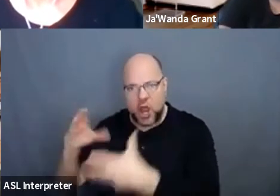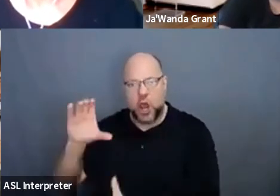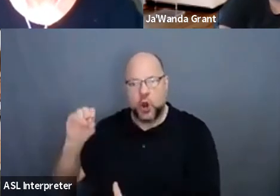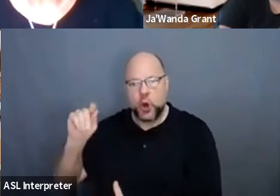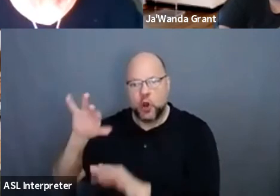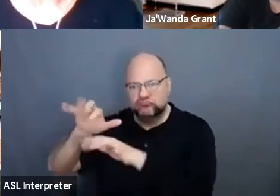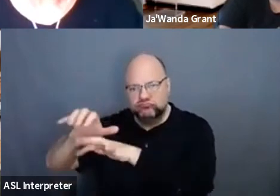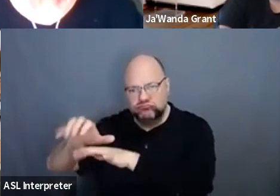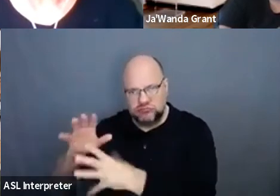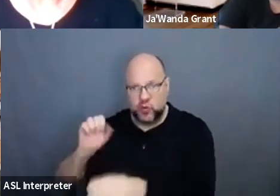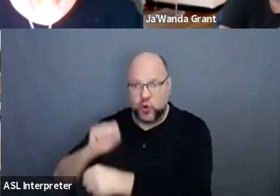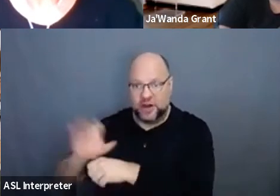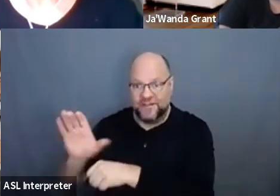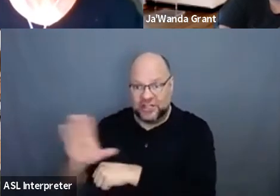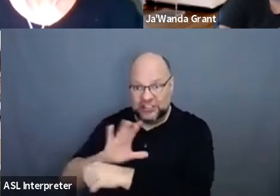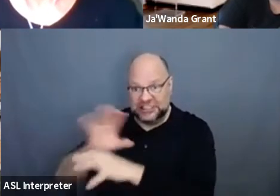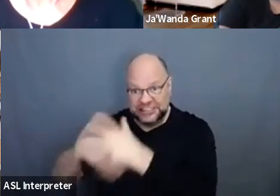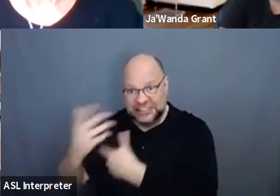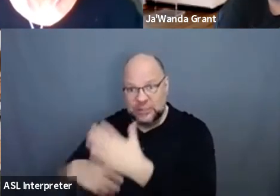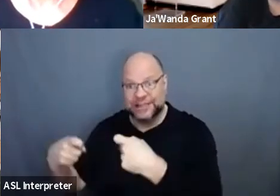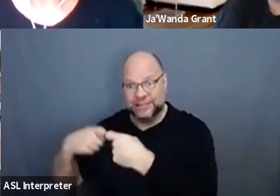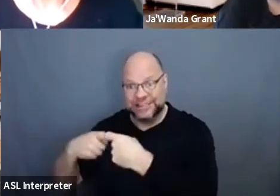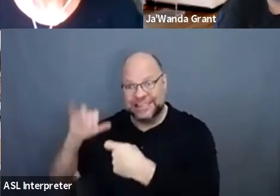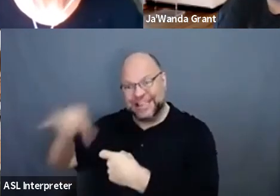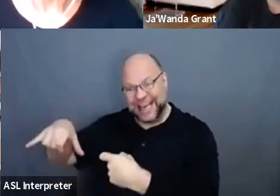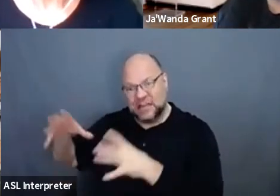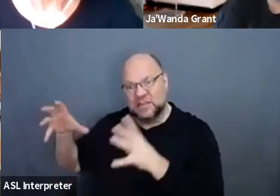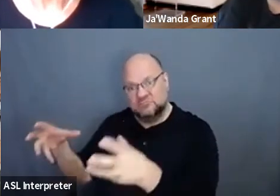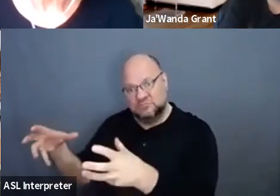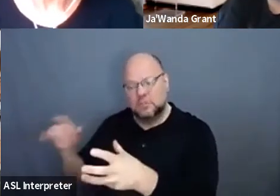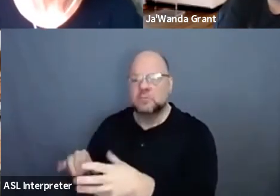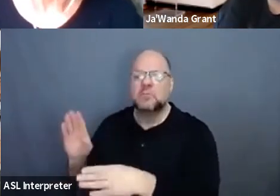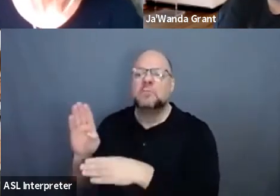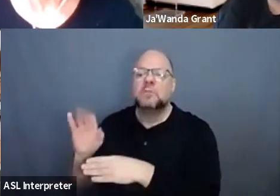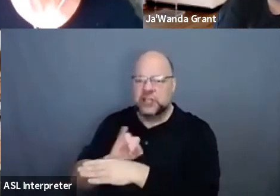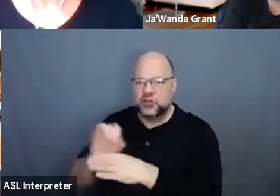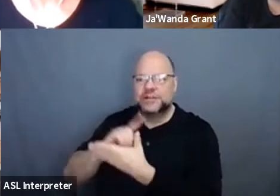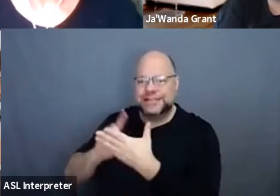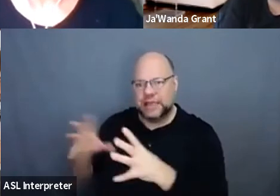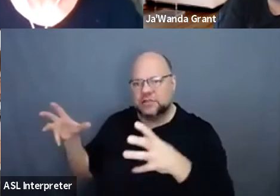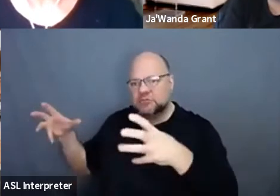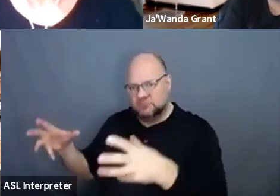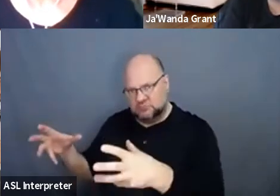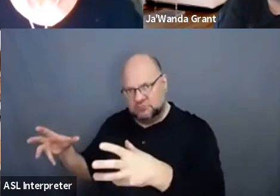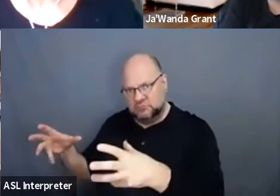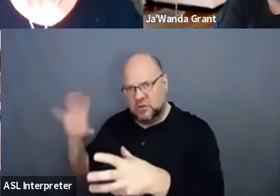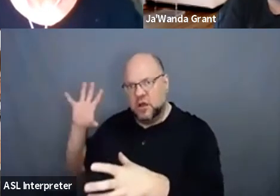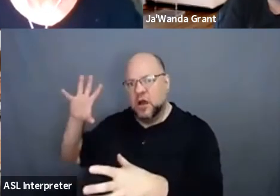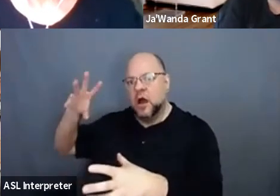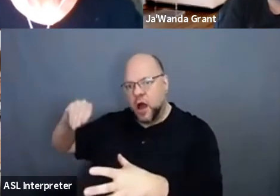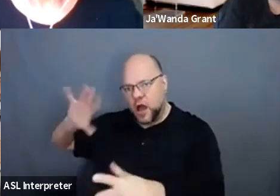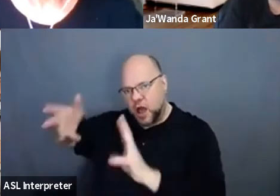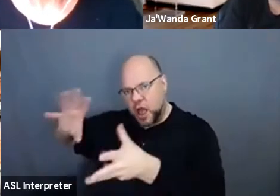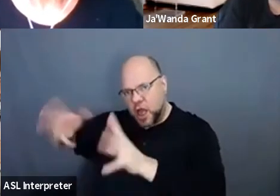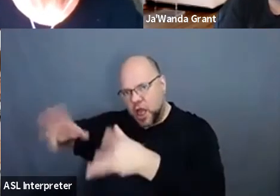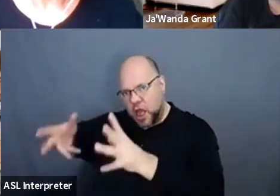order to work or function that are powered by electricity, then industrial designers do dabble and